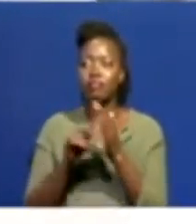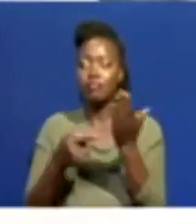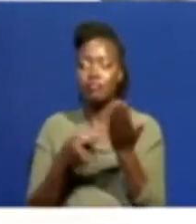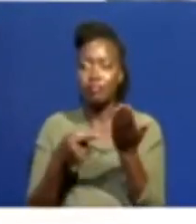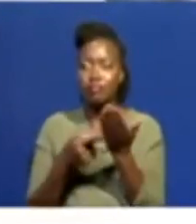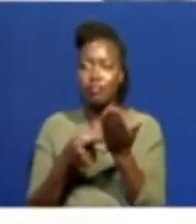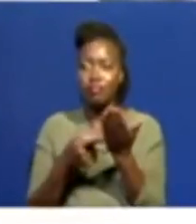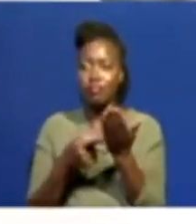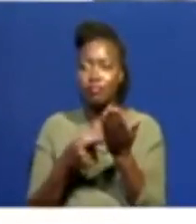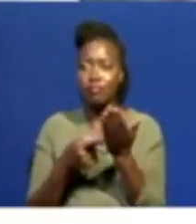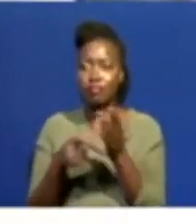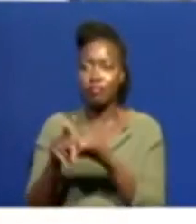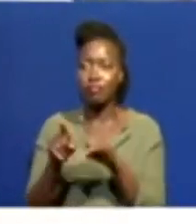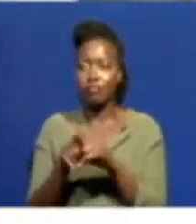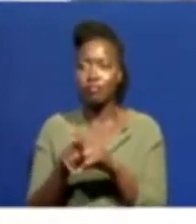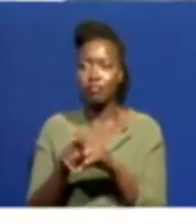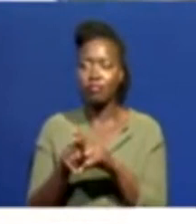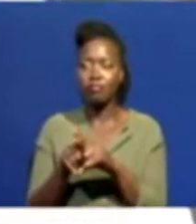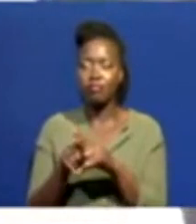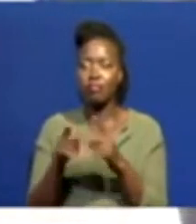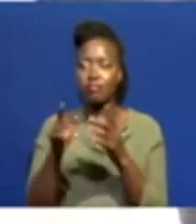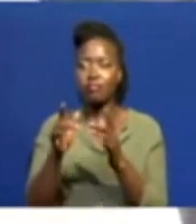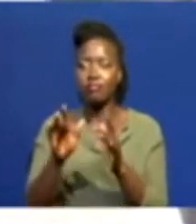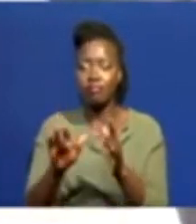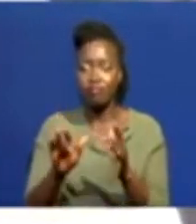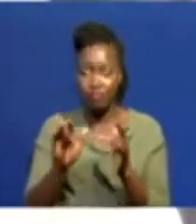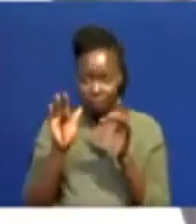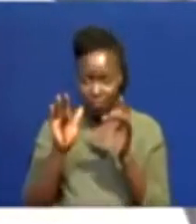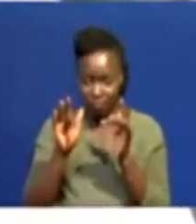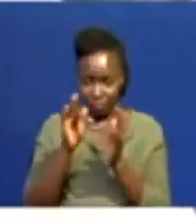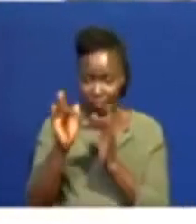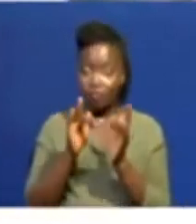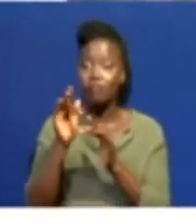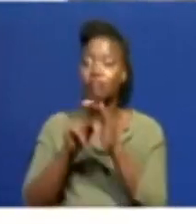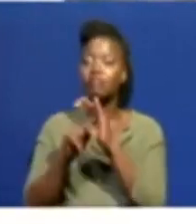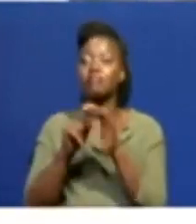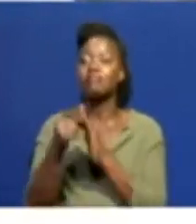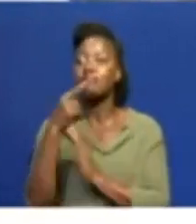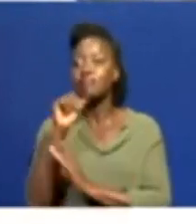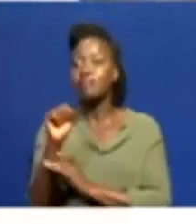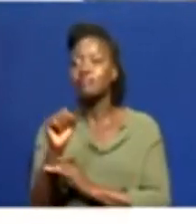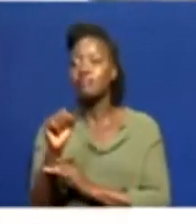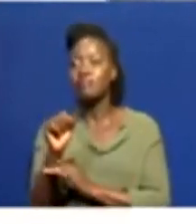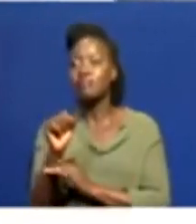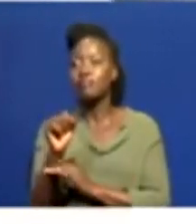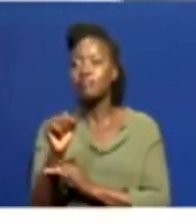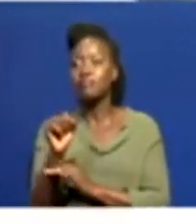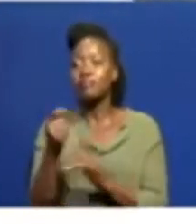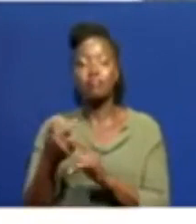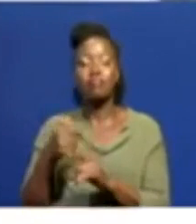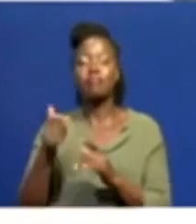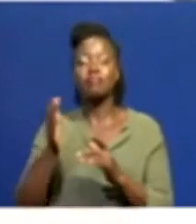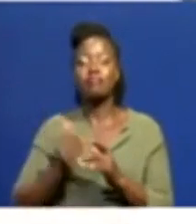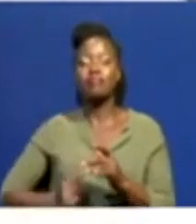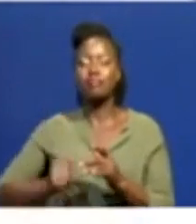technology. We also heard that they need internet access. So I think from our side, we're going to try